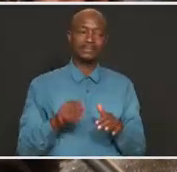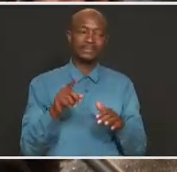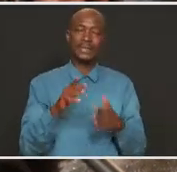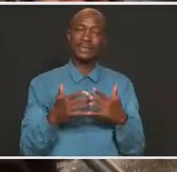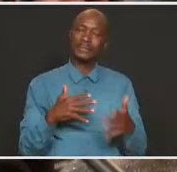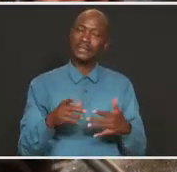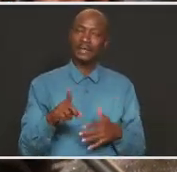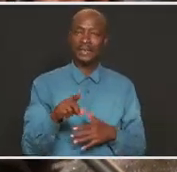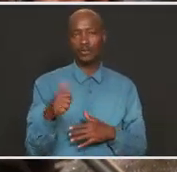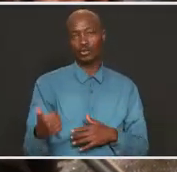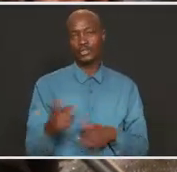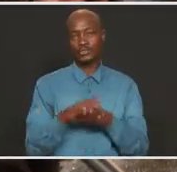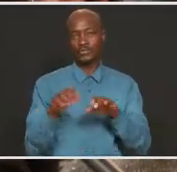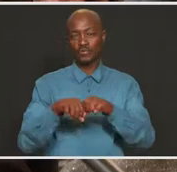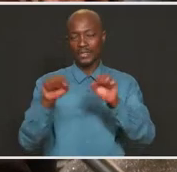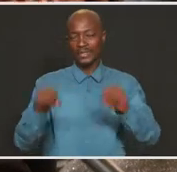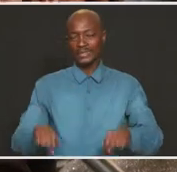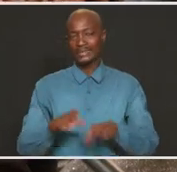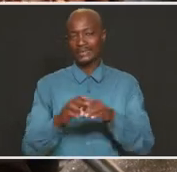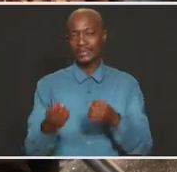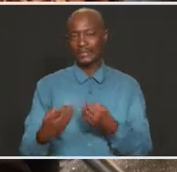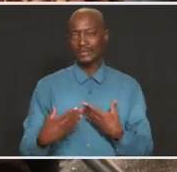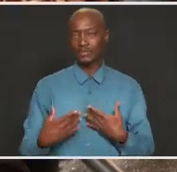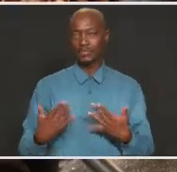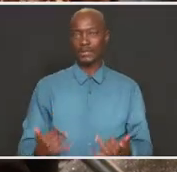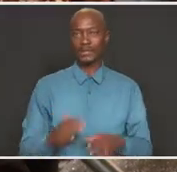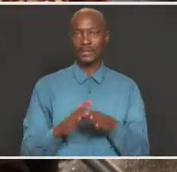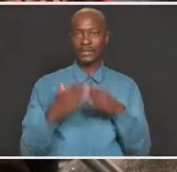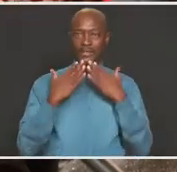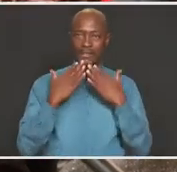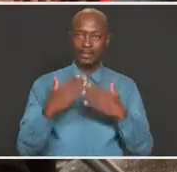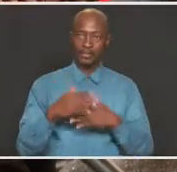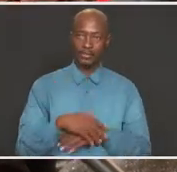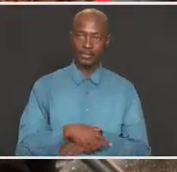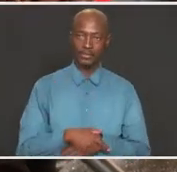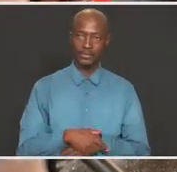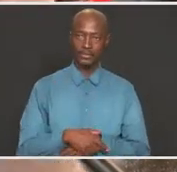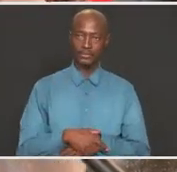to the system that is offered currently I think